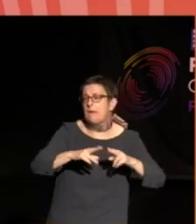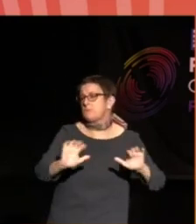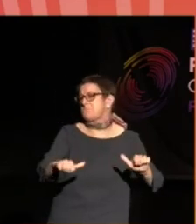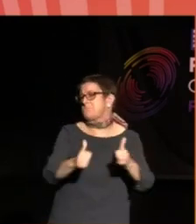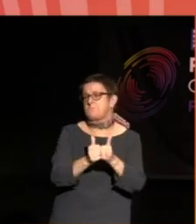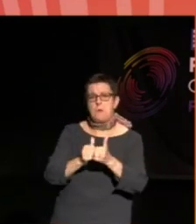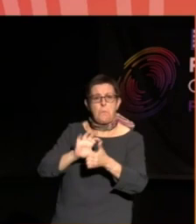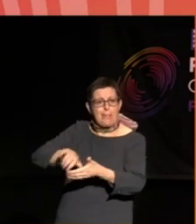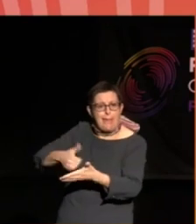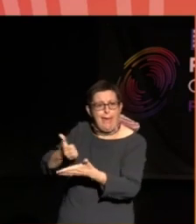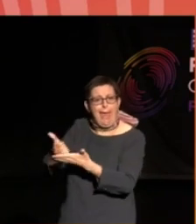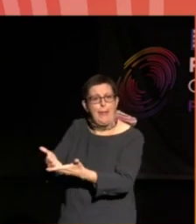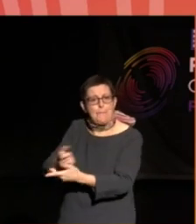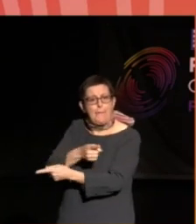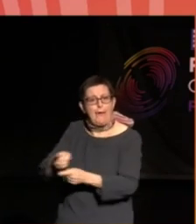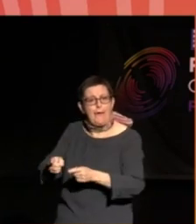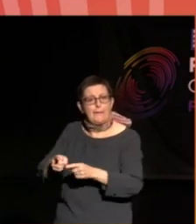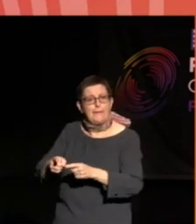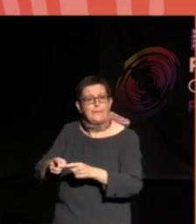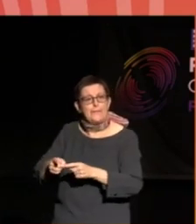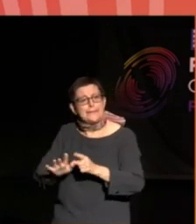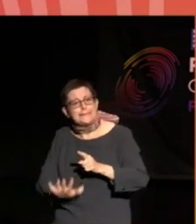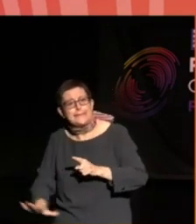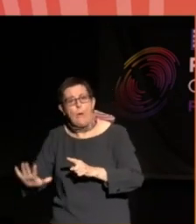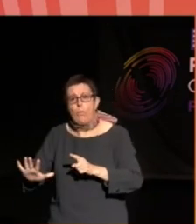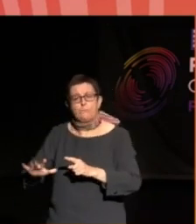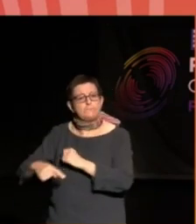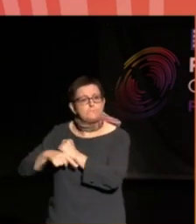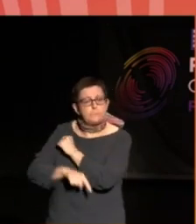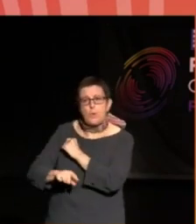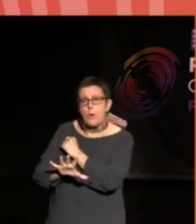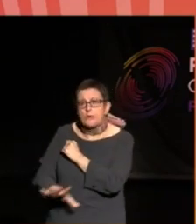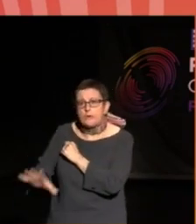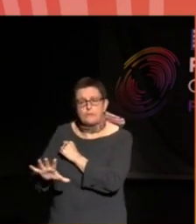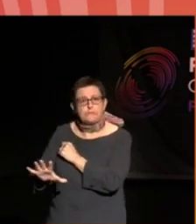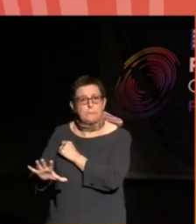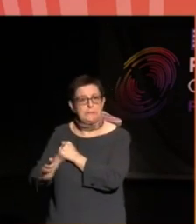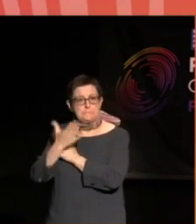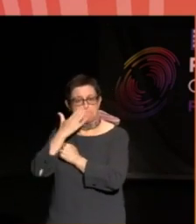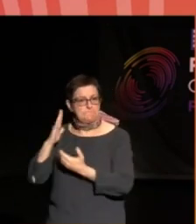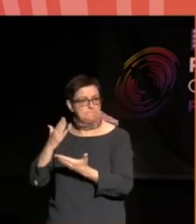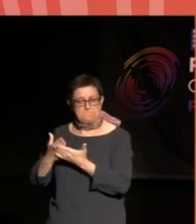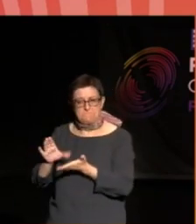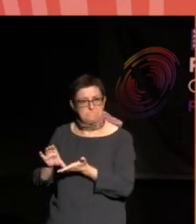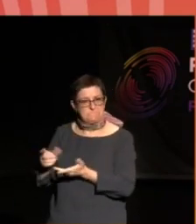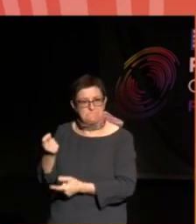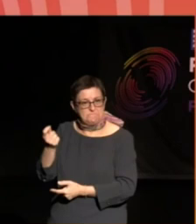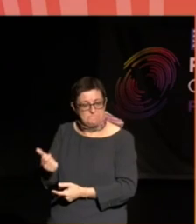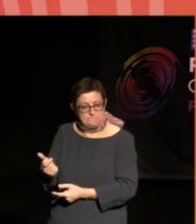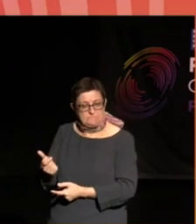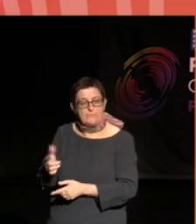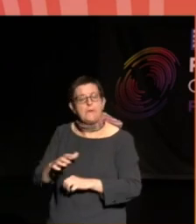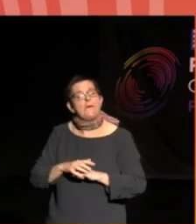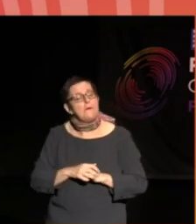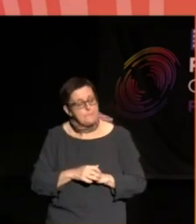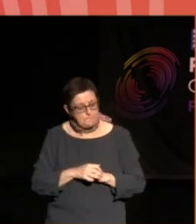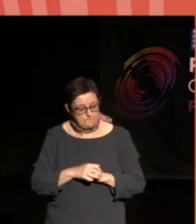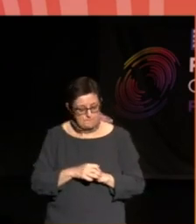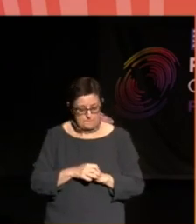indeed the vaccine issue. But he talked about optimism and pessimism at length. Can I just start with that?